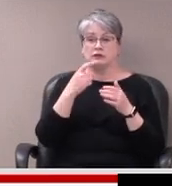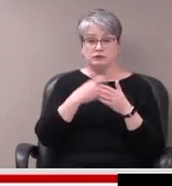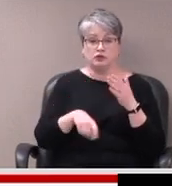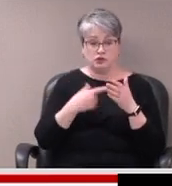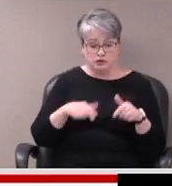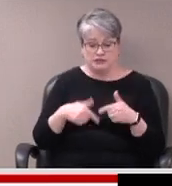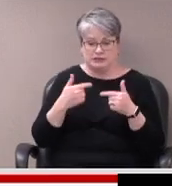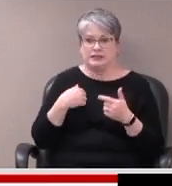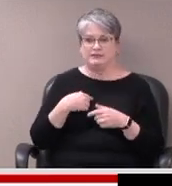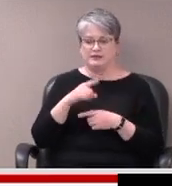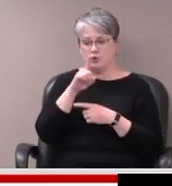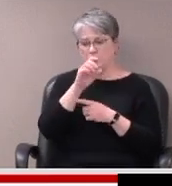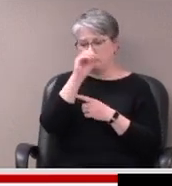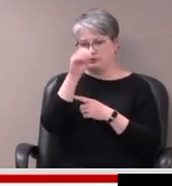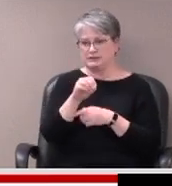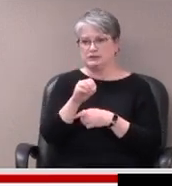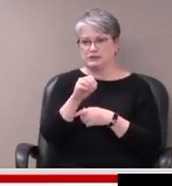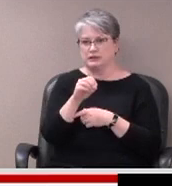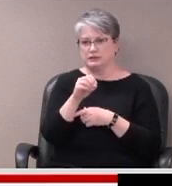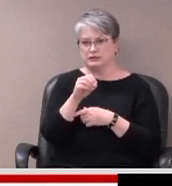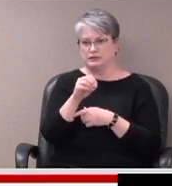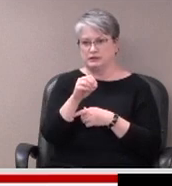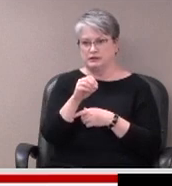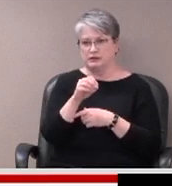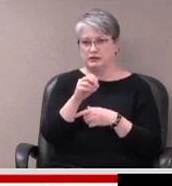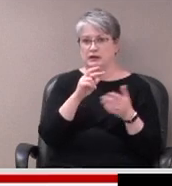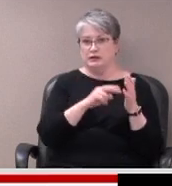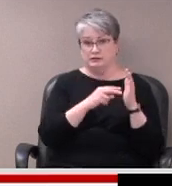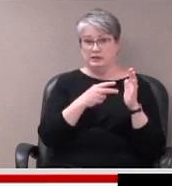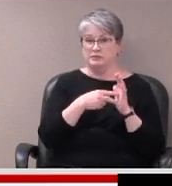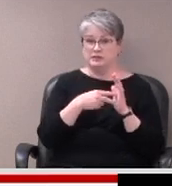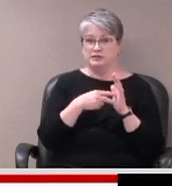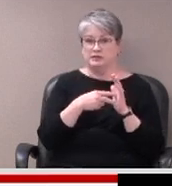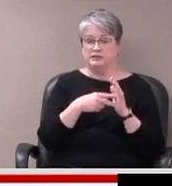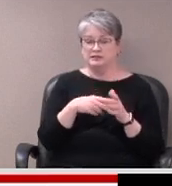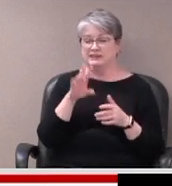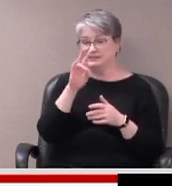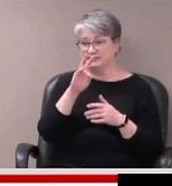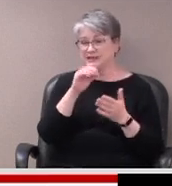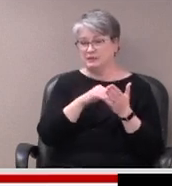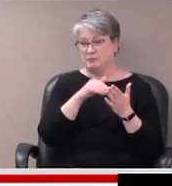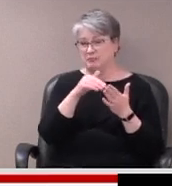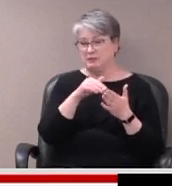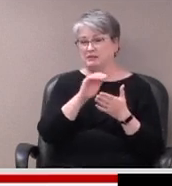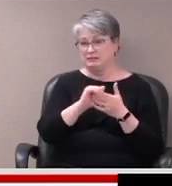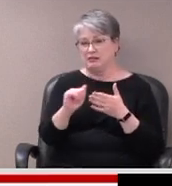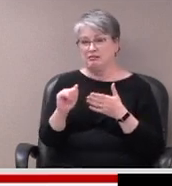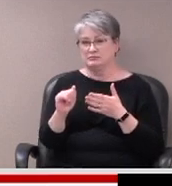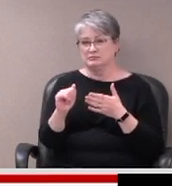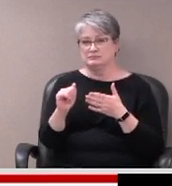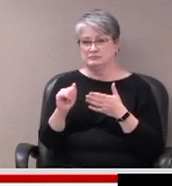1% increase, will cost the general fund approximately $7 million.